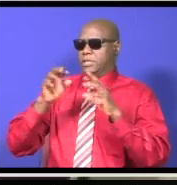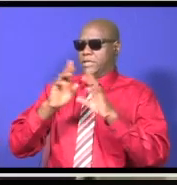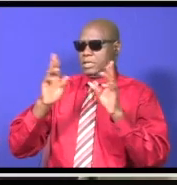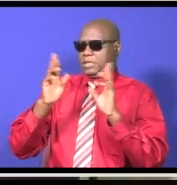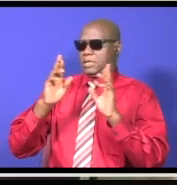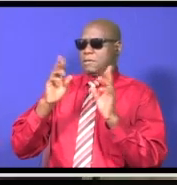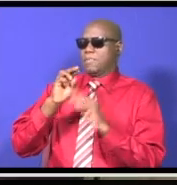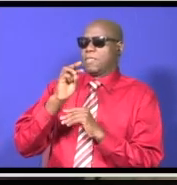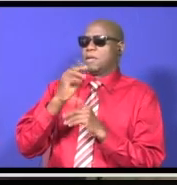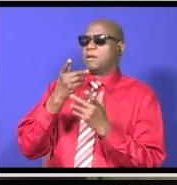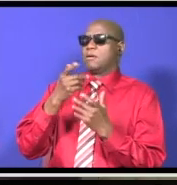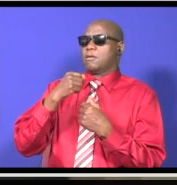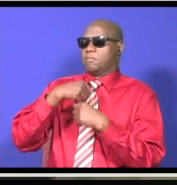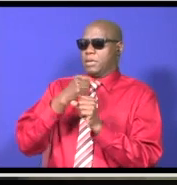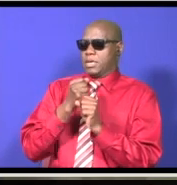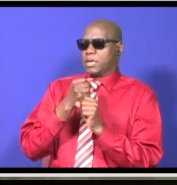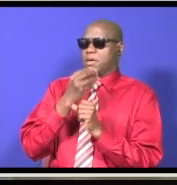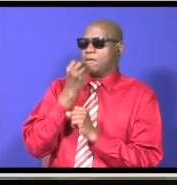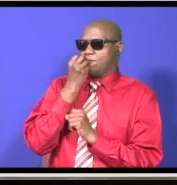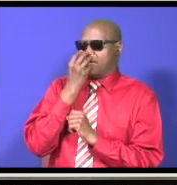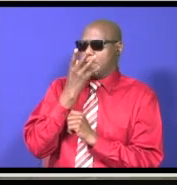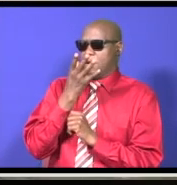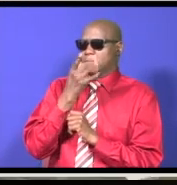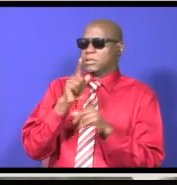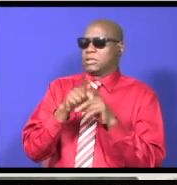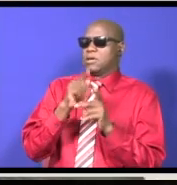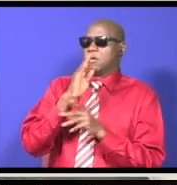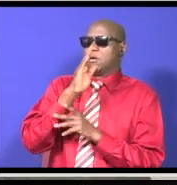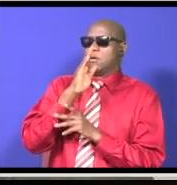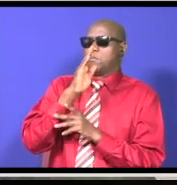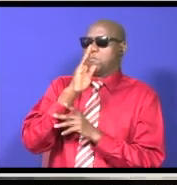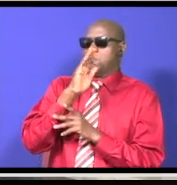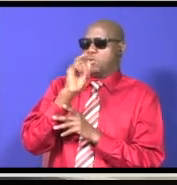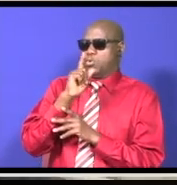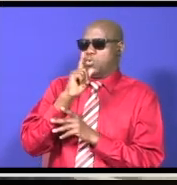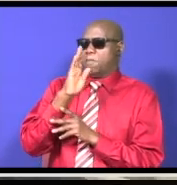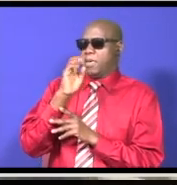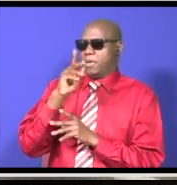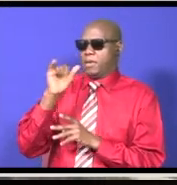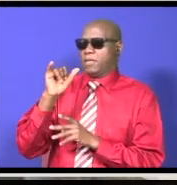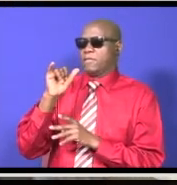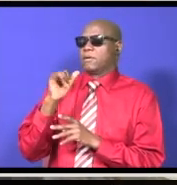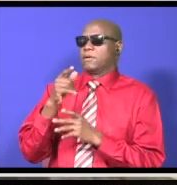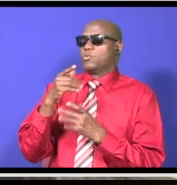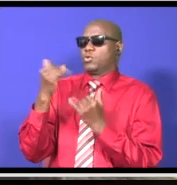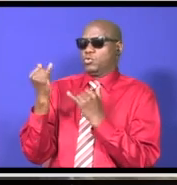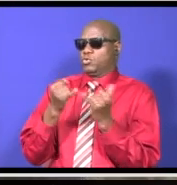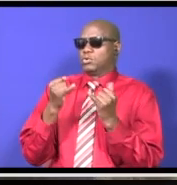a gluten-free macadamia flour, and blueberry packs that will be progressively introduced into the market.